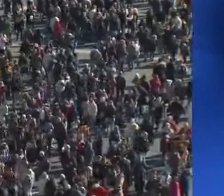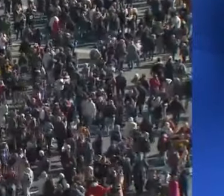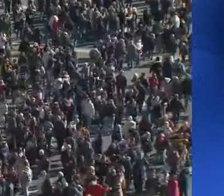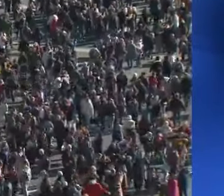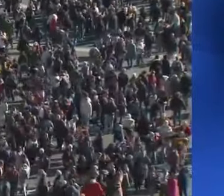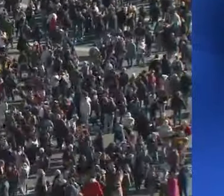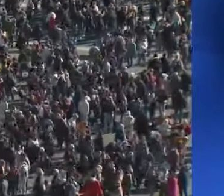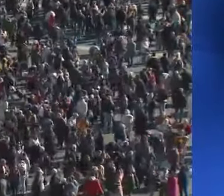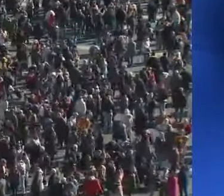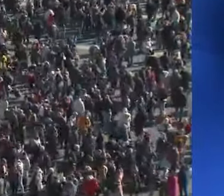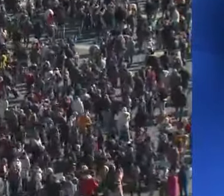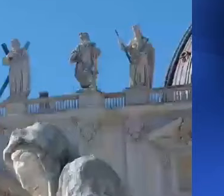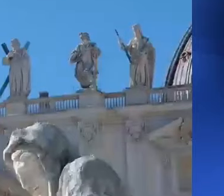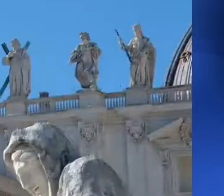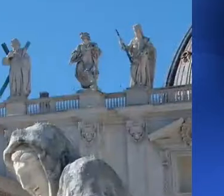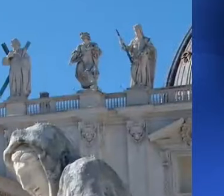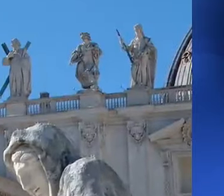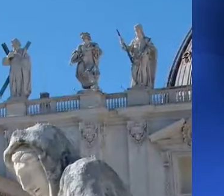Thank you.